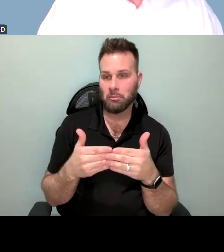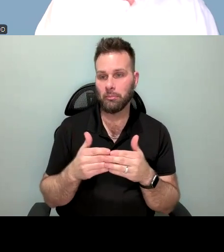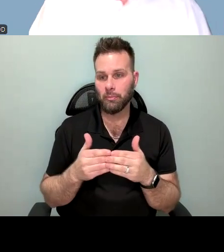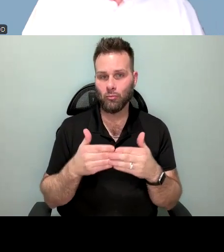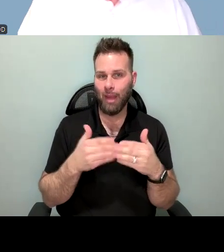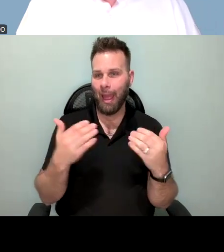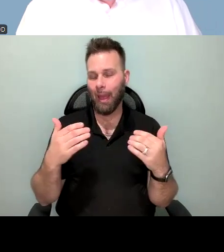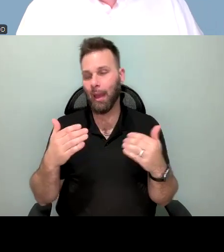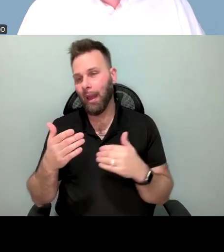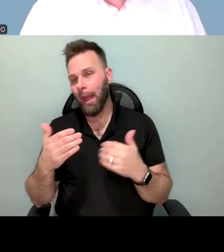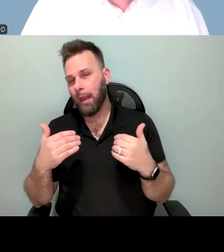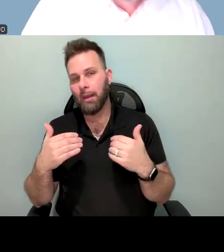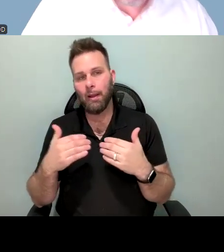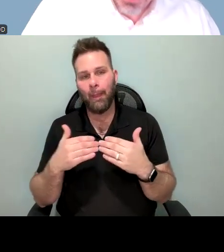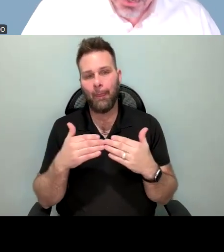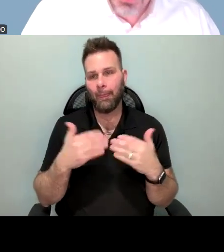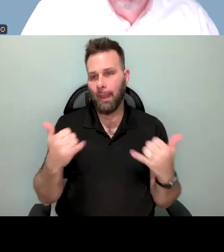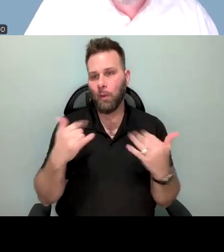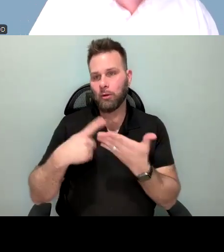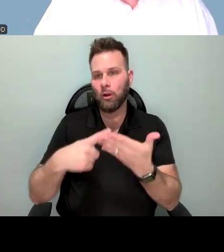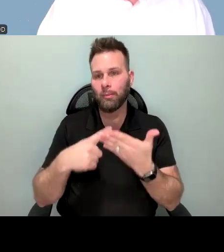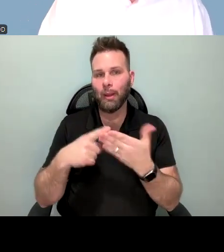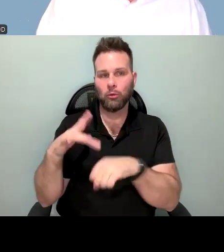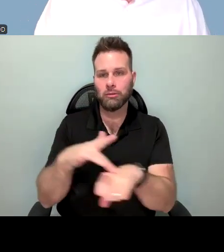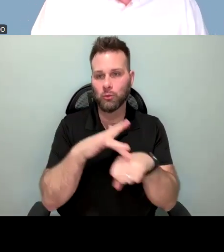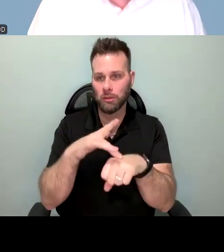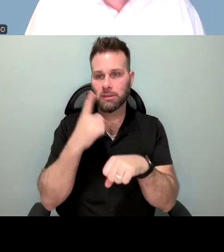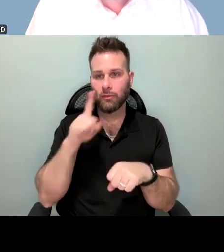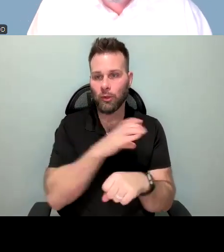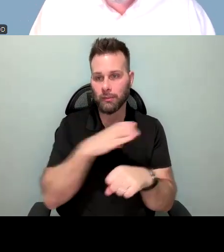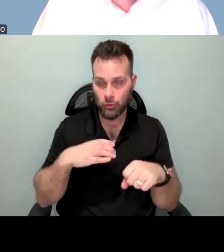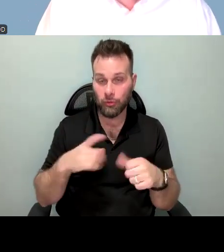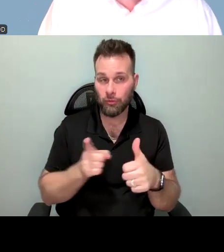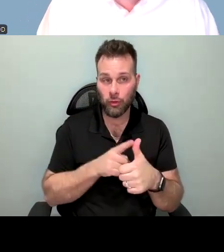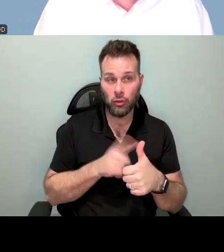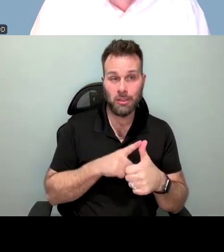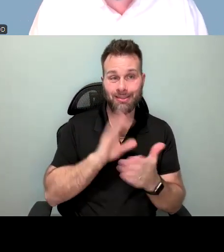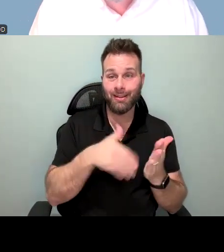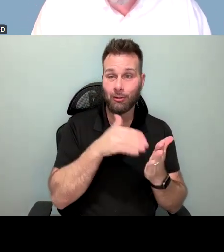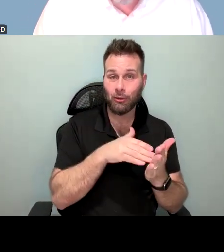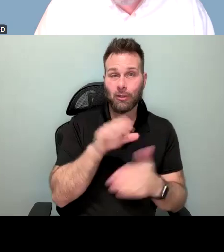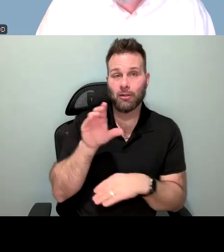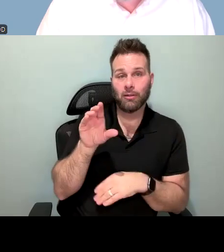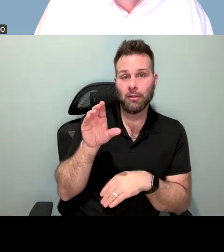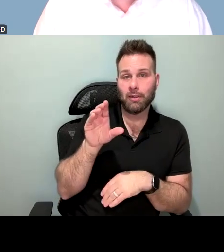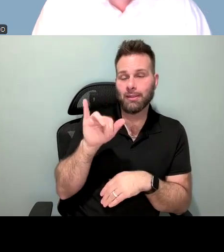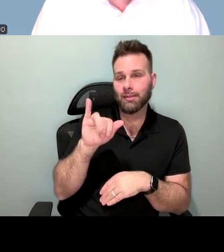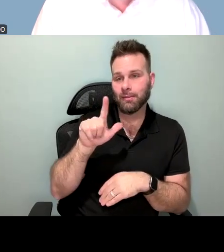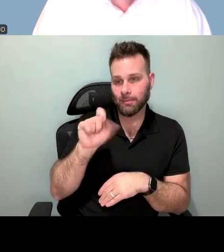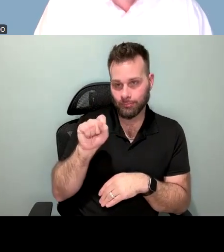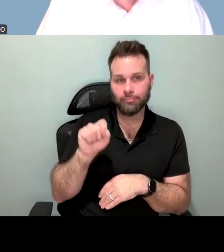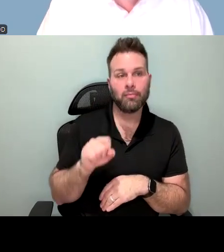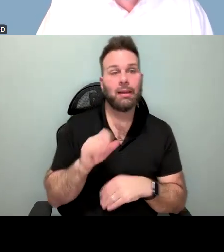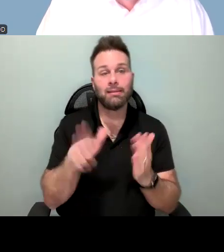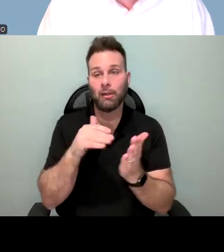3 slides that talk about these resources for commissions. So the first one I want to talk about is the Centers for Independent Living. They are important